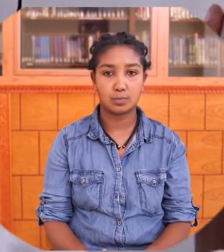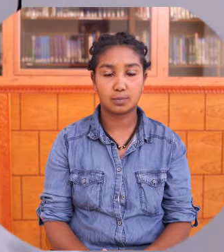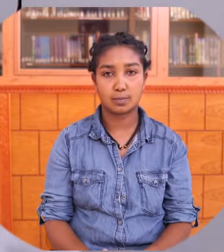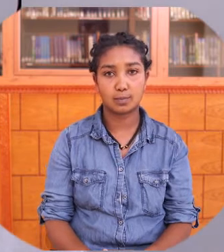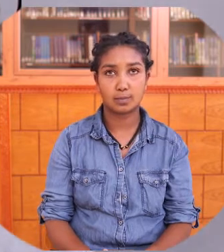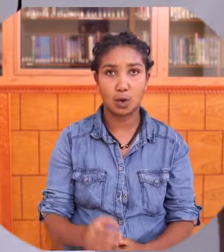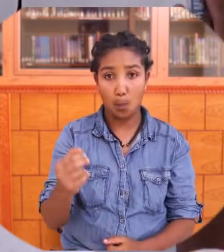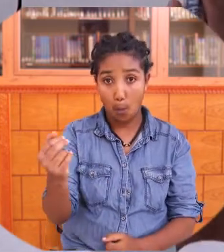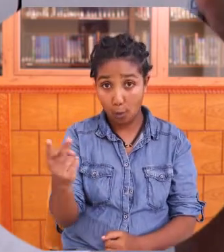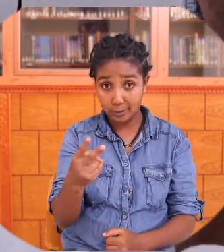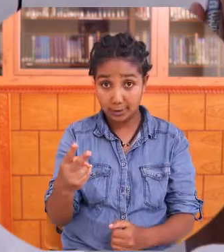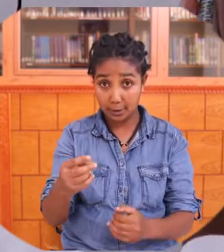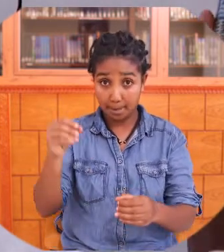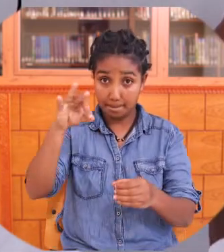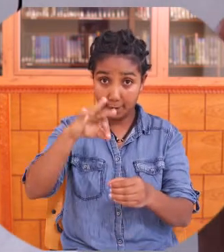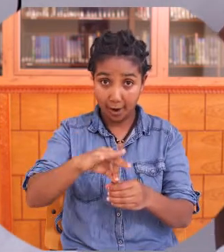Both plant